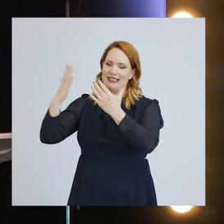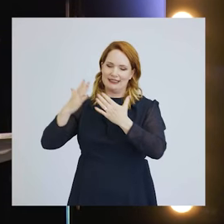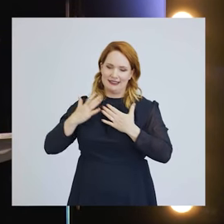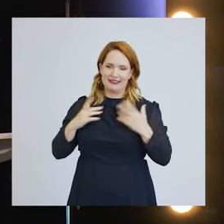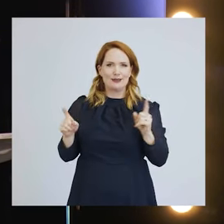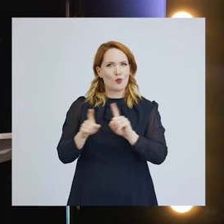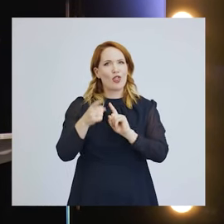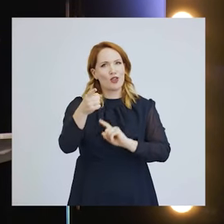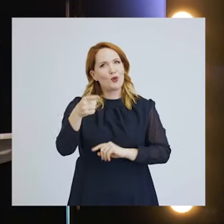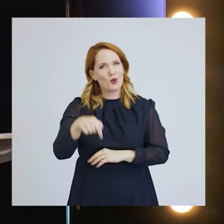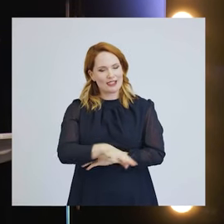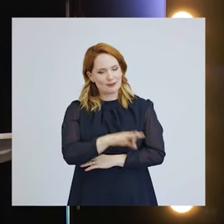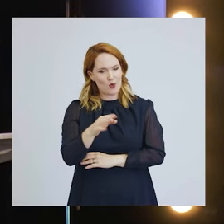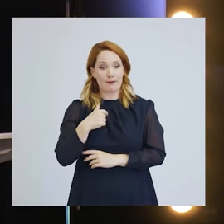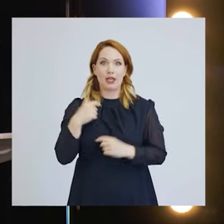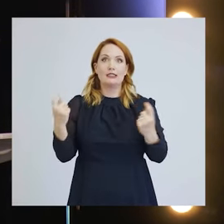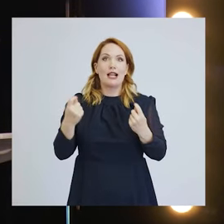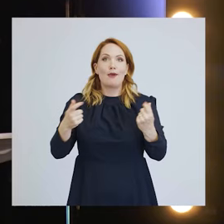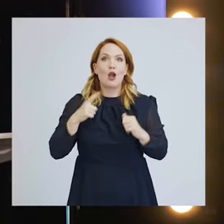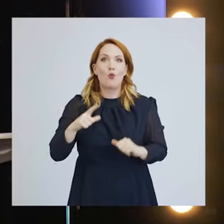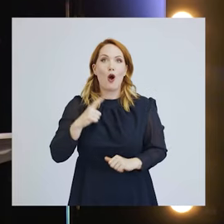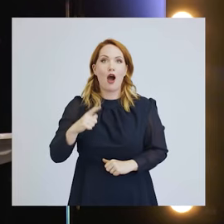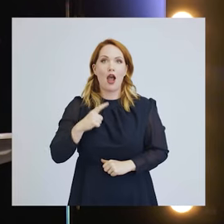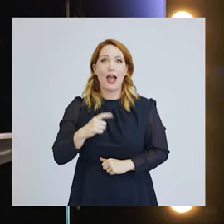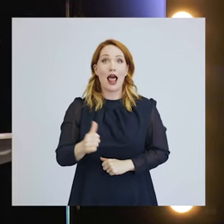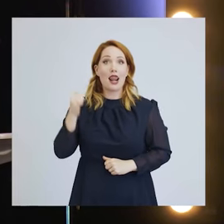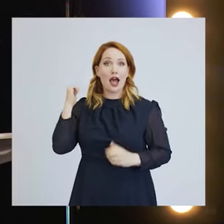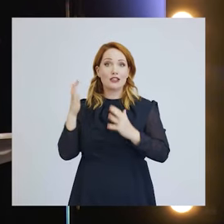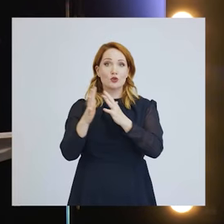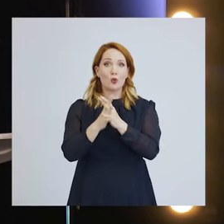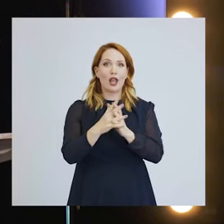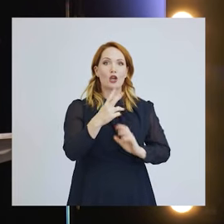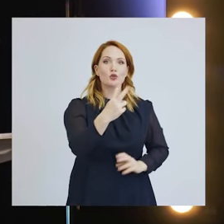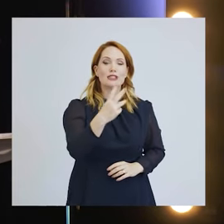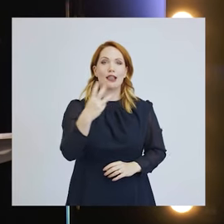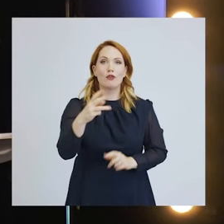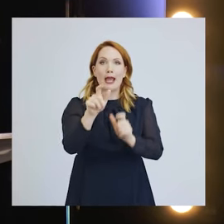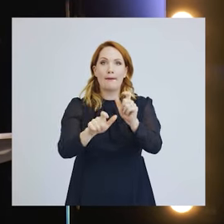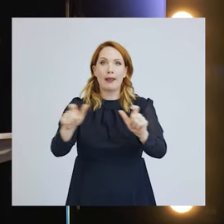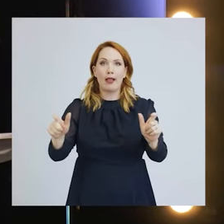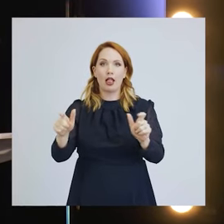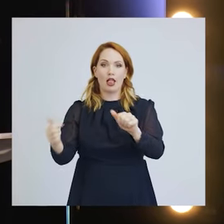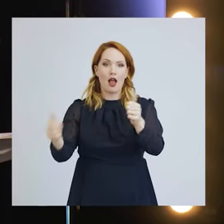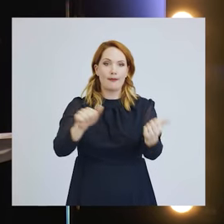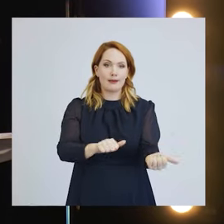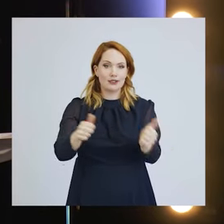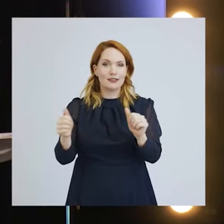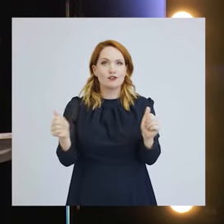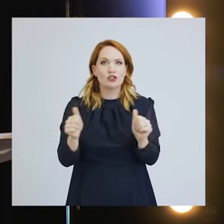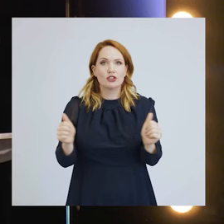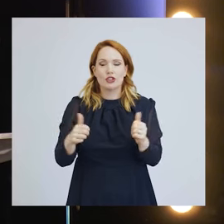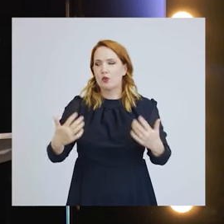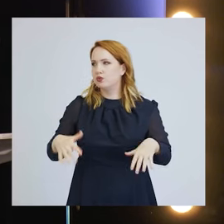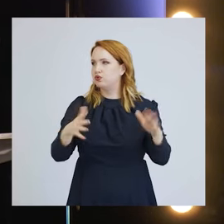Guys, it is such a blessing to be with you this morning, and I'm really celebrating because last week we had 23 baptisms. Isn't that